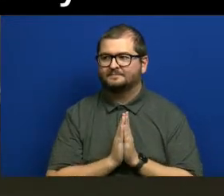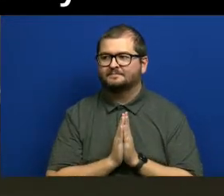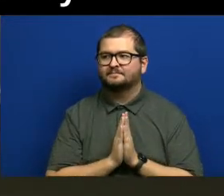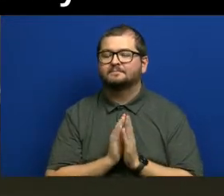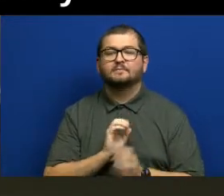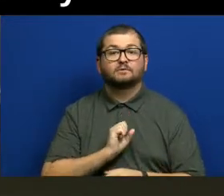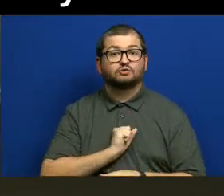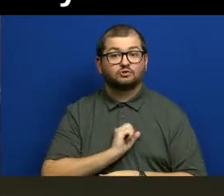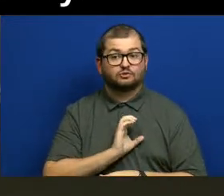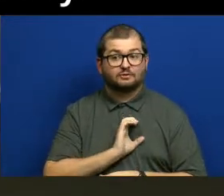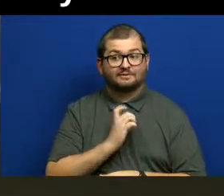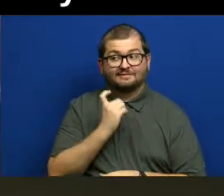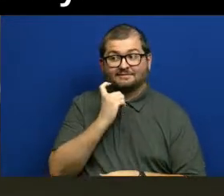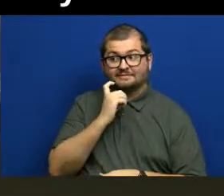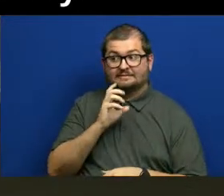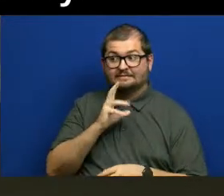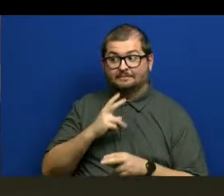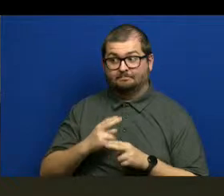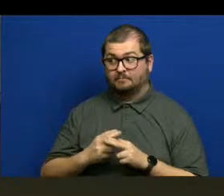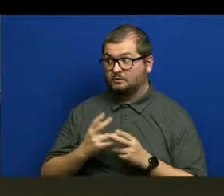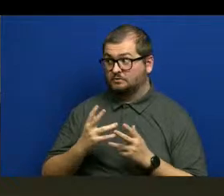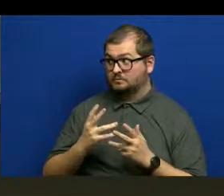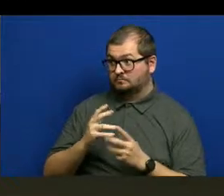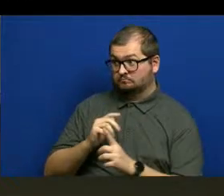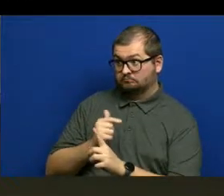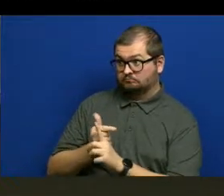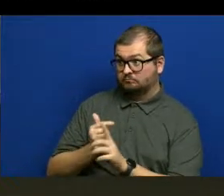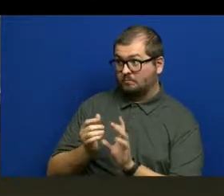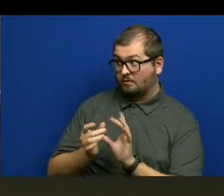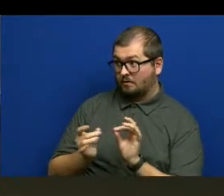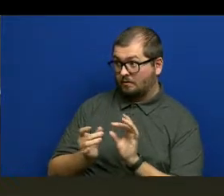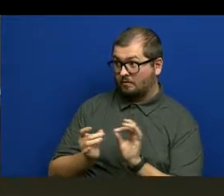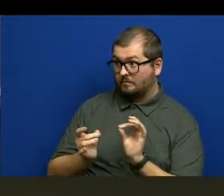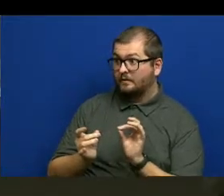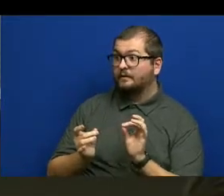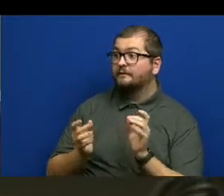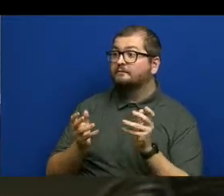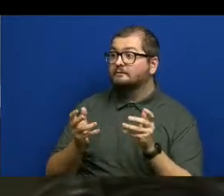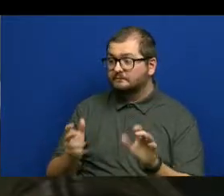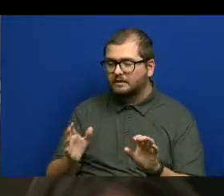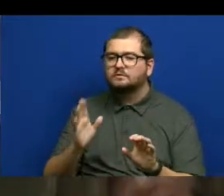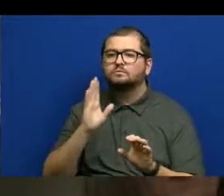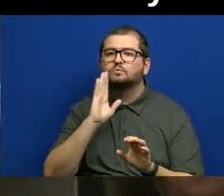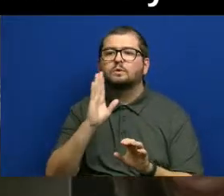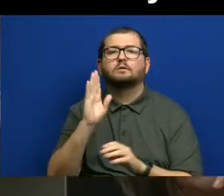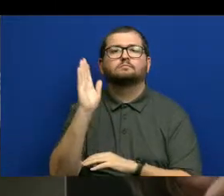Sherry Collins just mentioned that she would like to make a comment, and then that will be followed by the presentations.